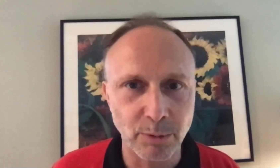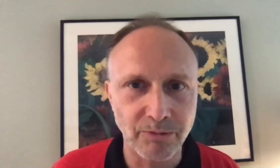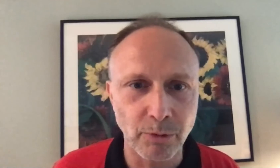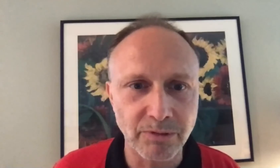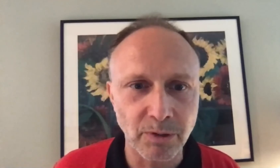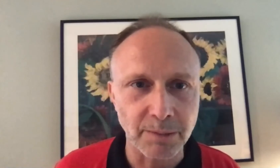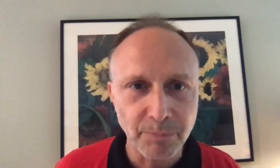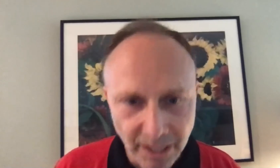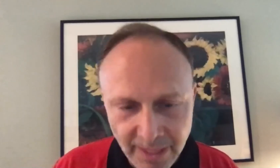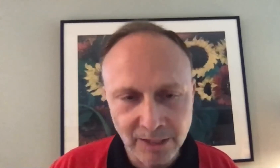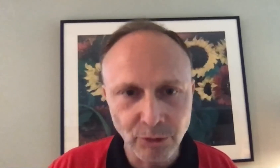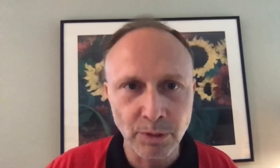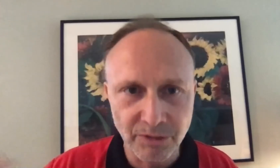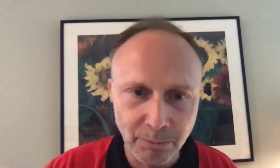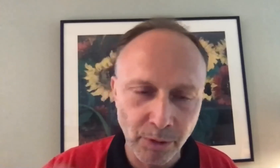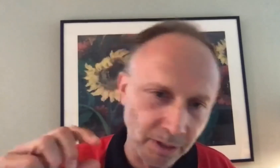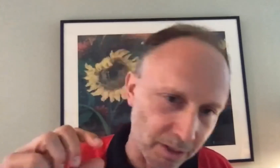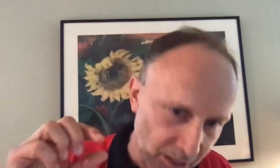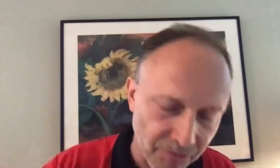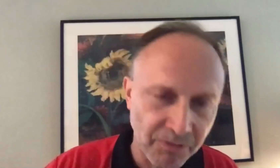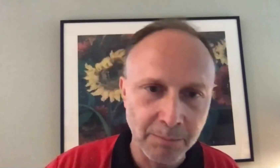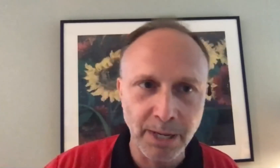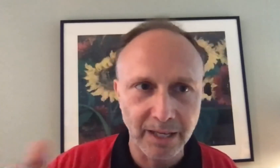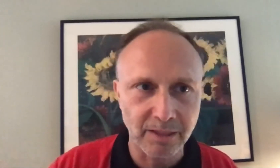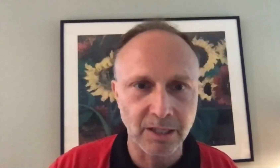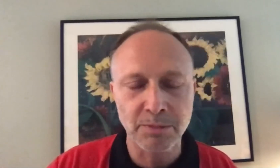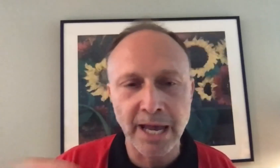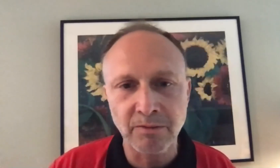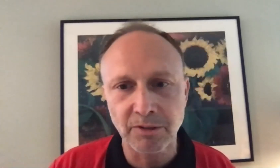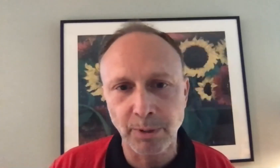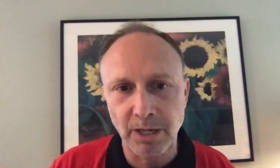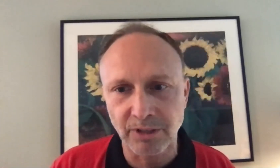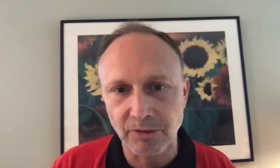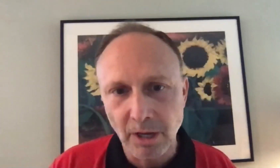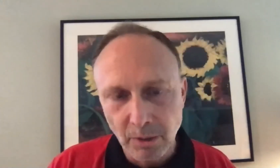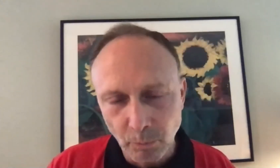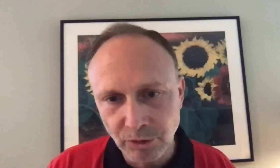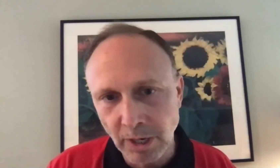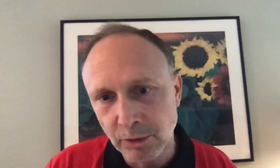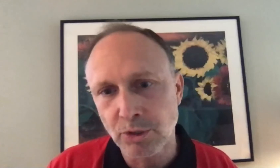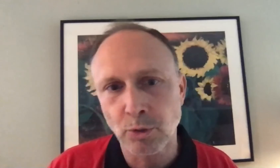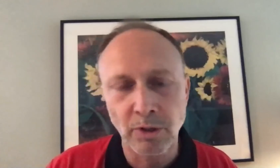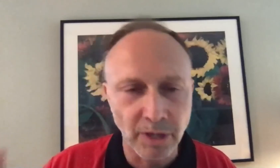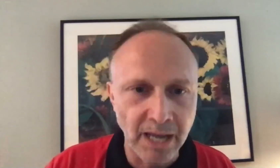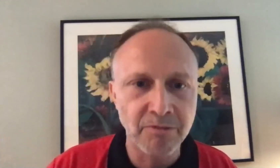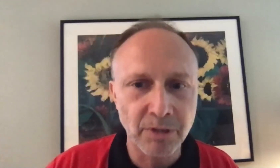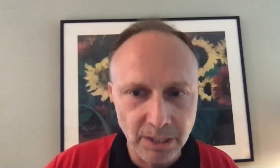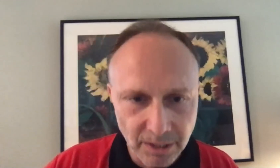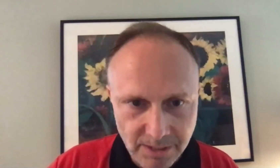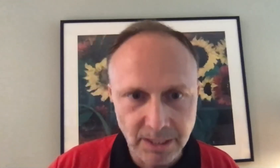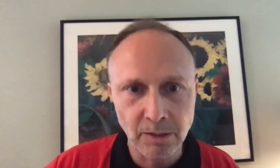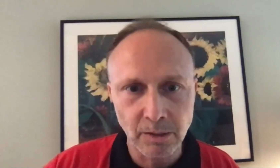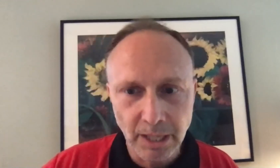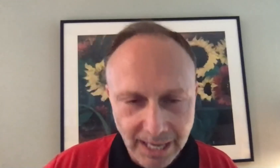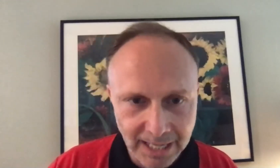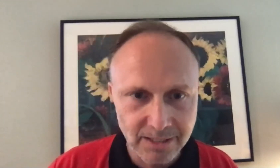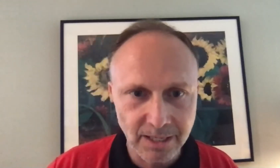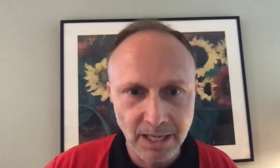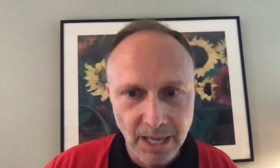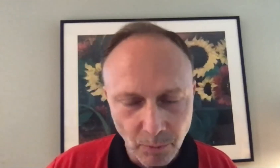year. We've been honored, and he always does his homework. He's not one of these types who just, you know, puts in an